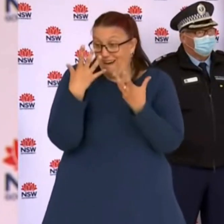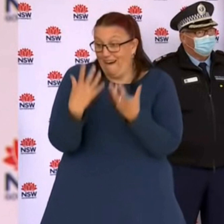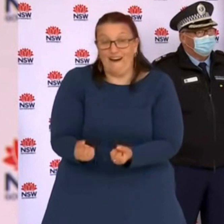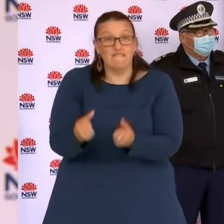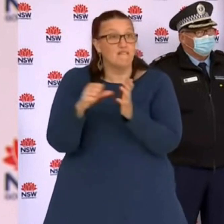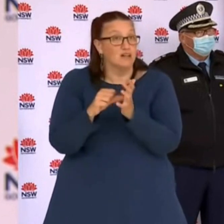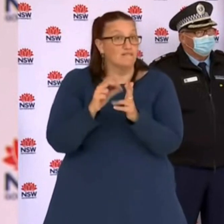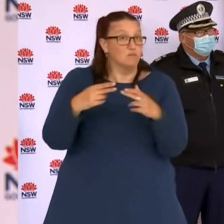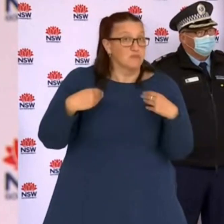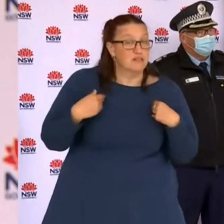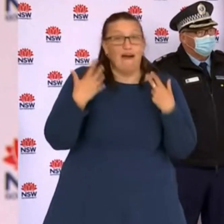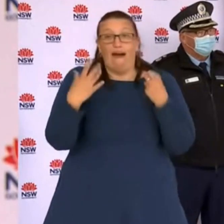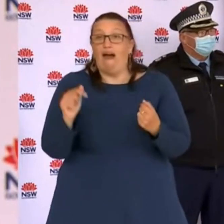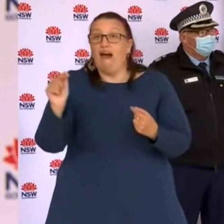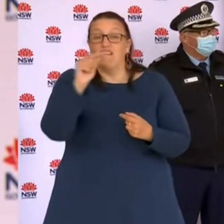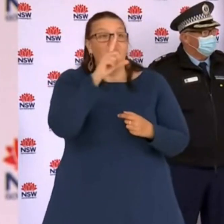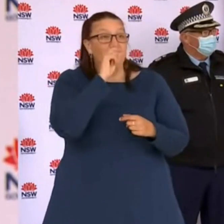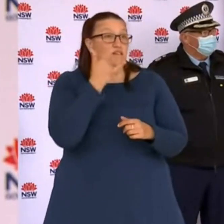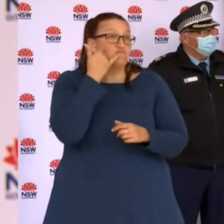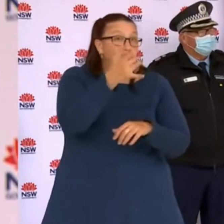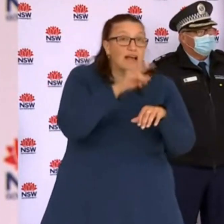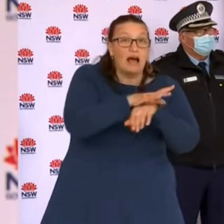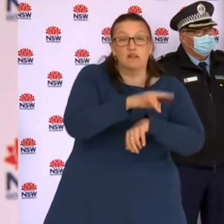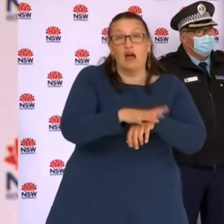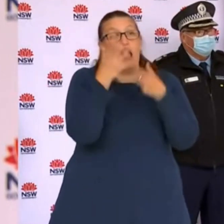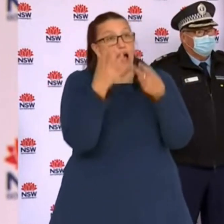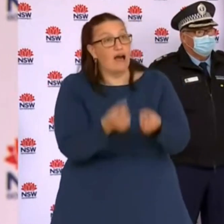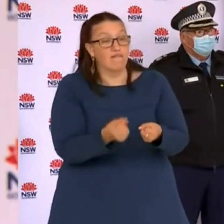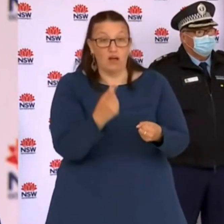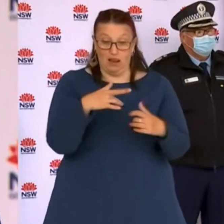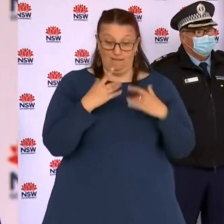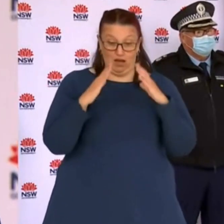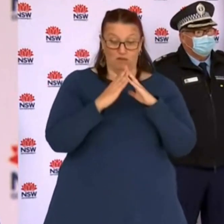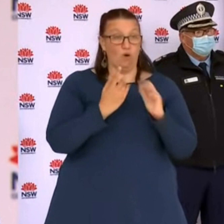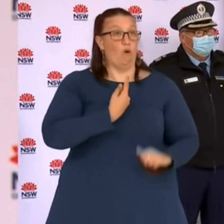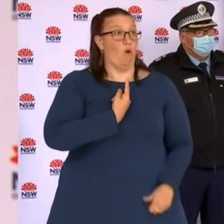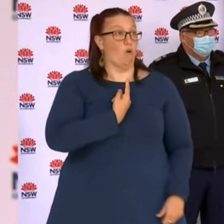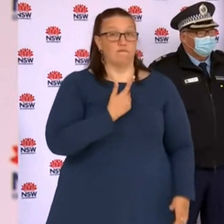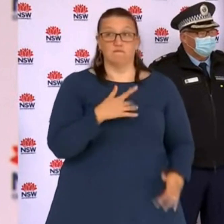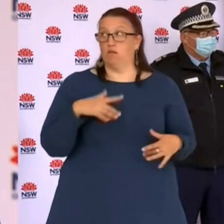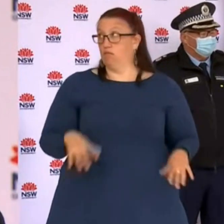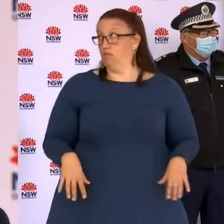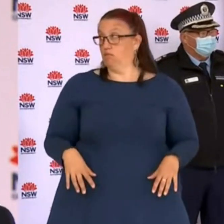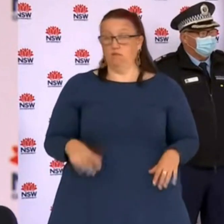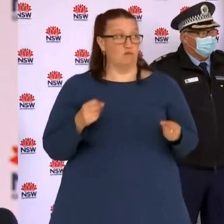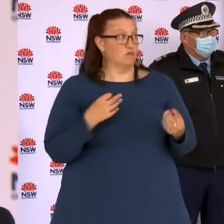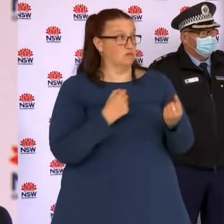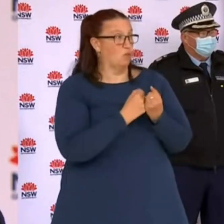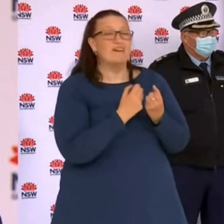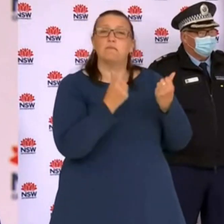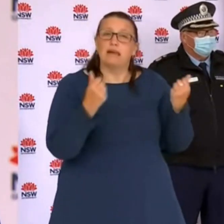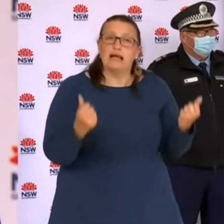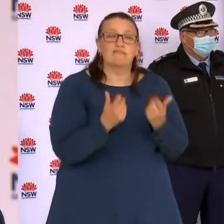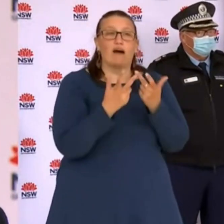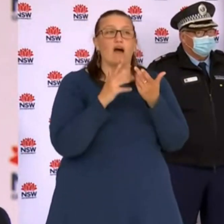And I don't want, even if you live alone or you're having these struggles, we don't want anyone to feel not supported. There are various opportunities